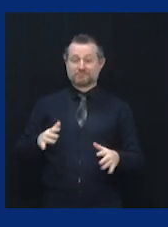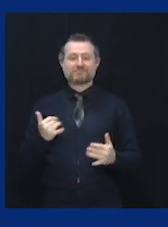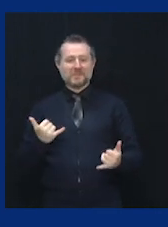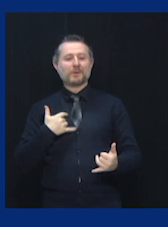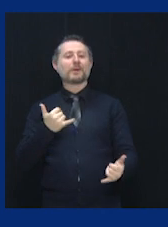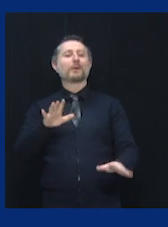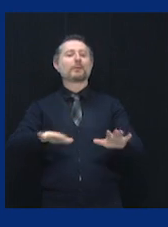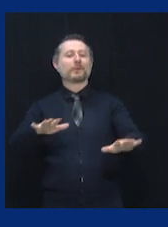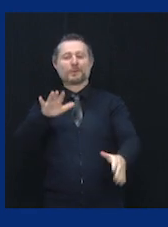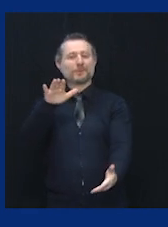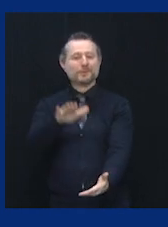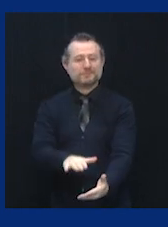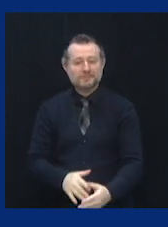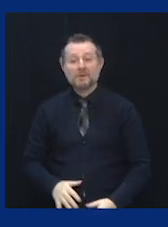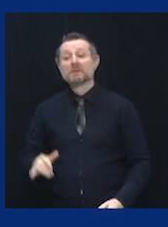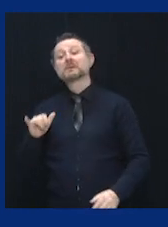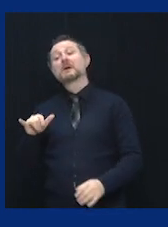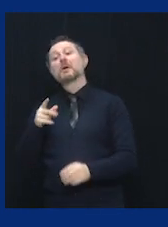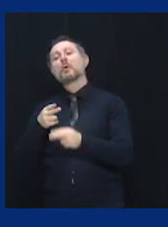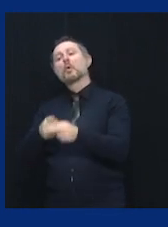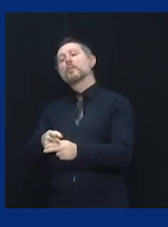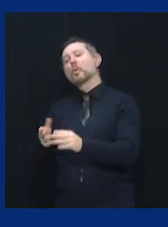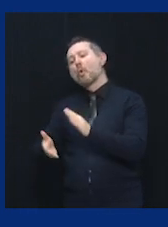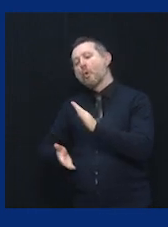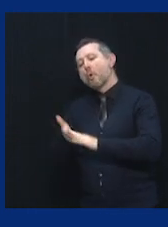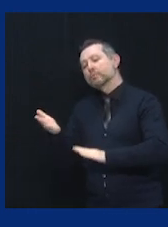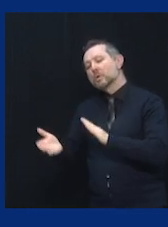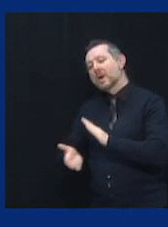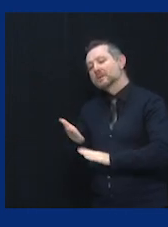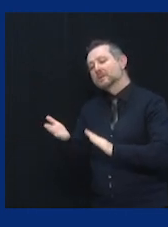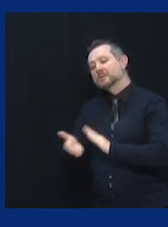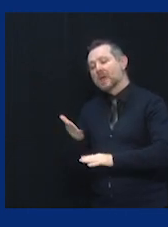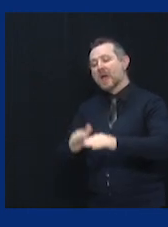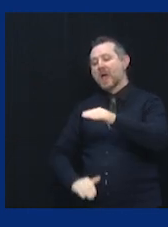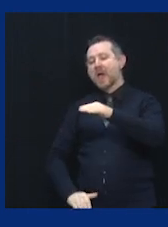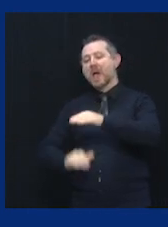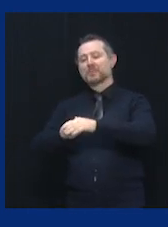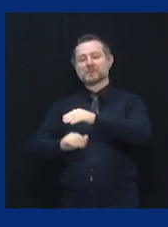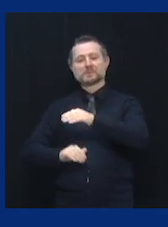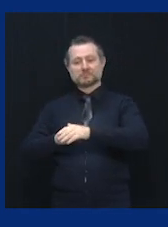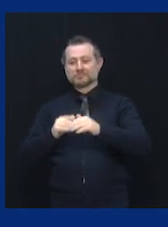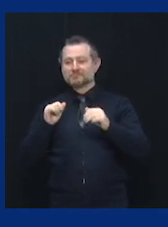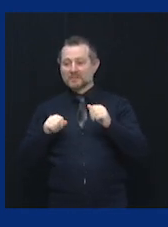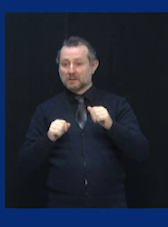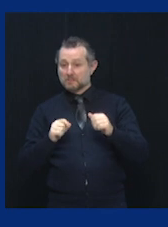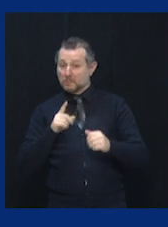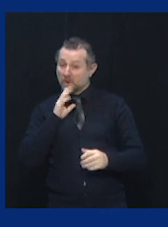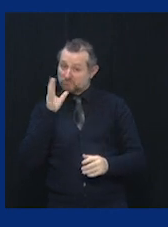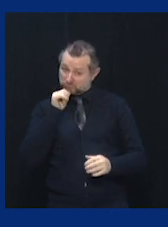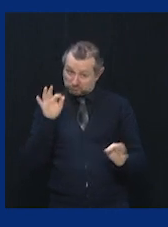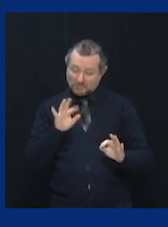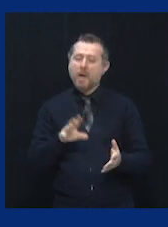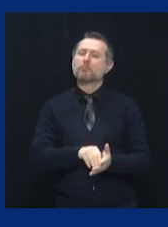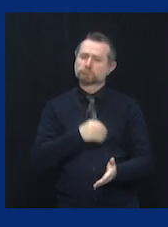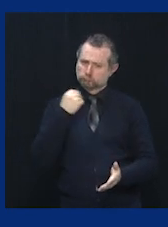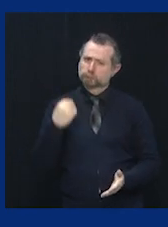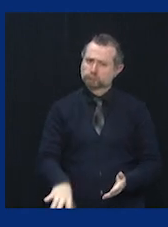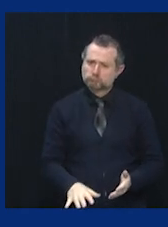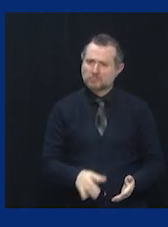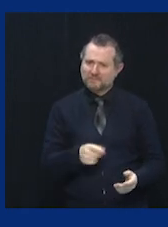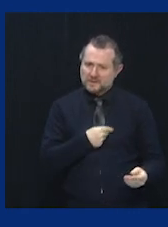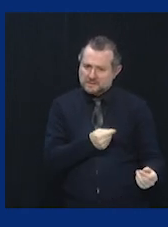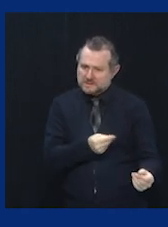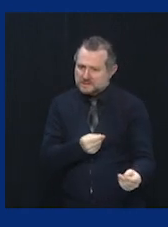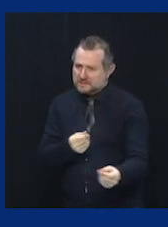the operational capacity, and it's expensive. But plans alone are not